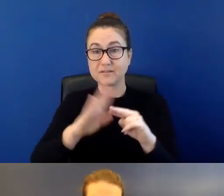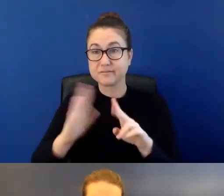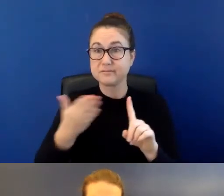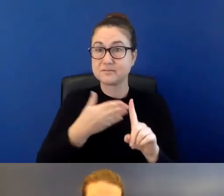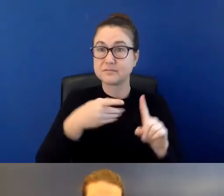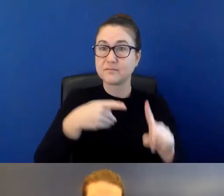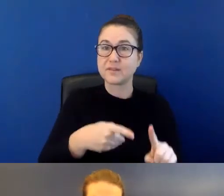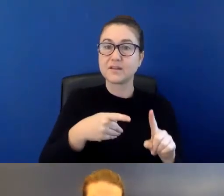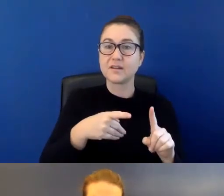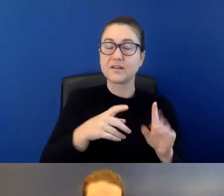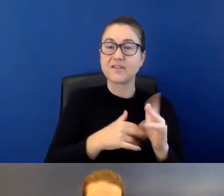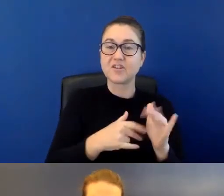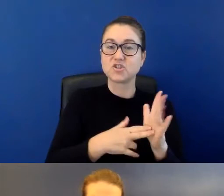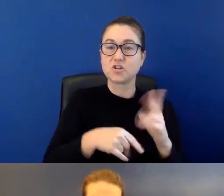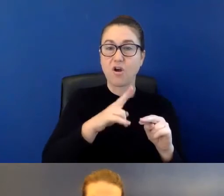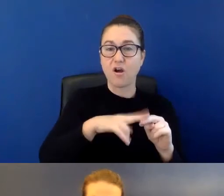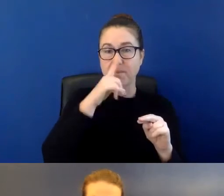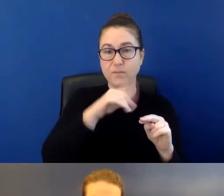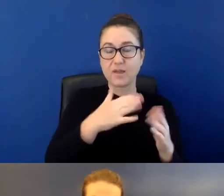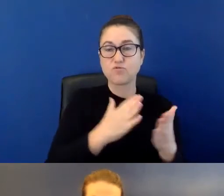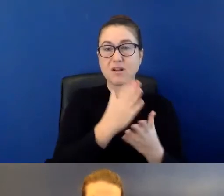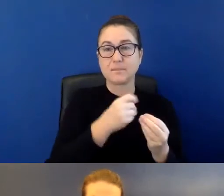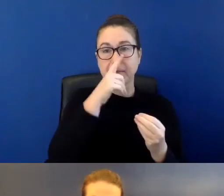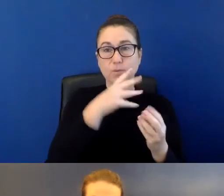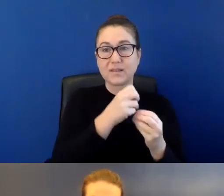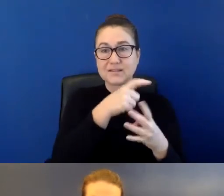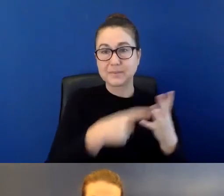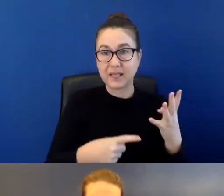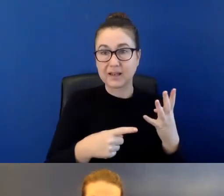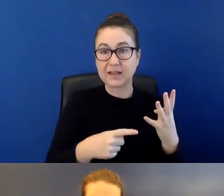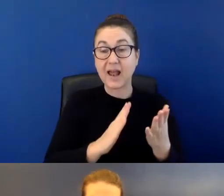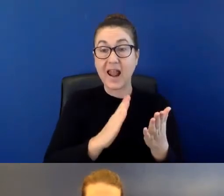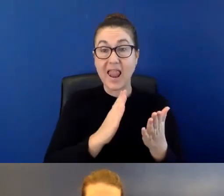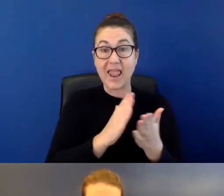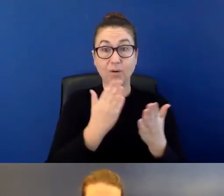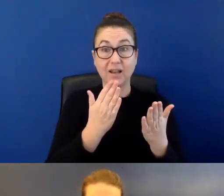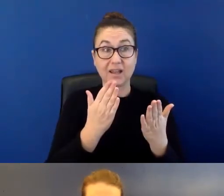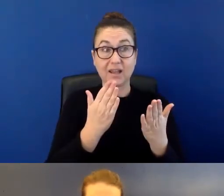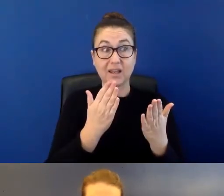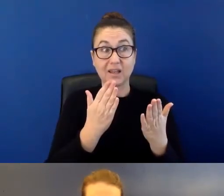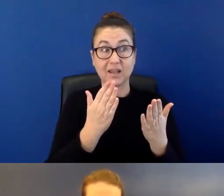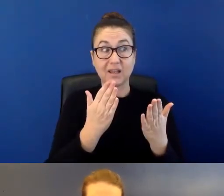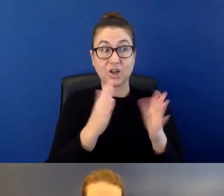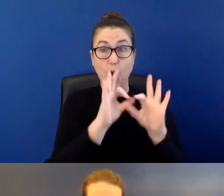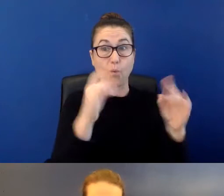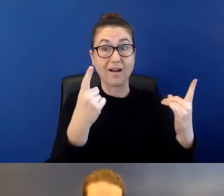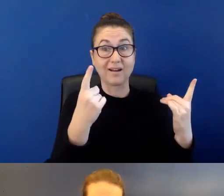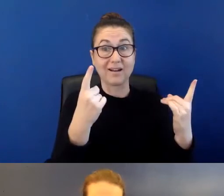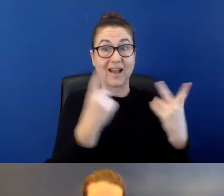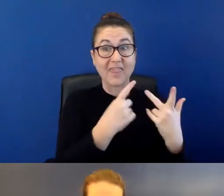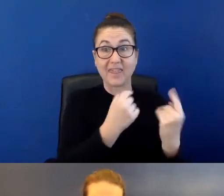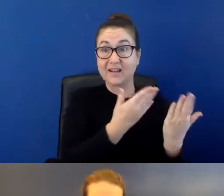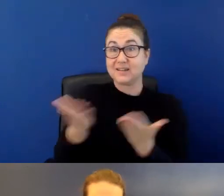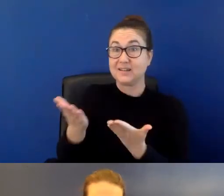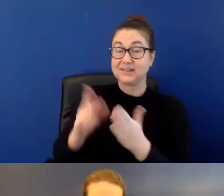the Convention on the Rights of Persons with Disability, there is literally almost no one in the world who is better qualified